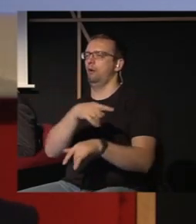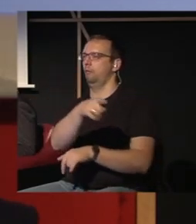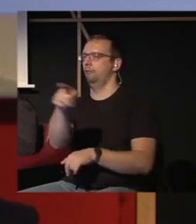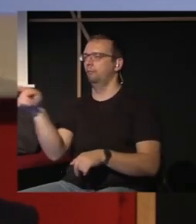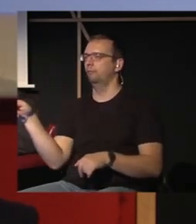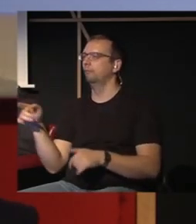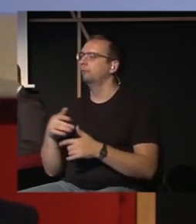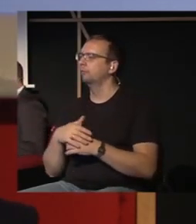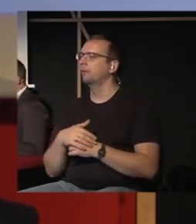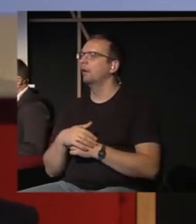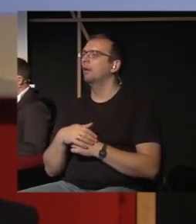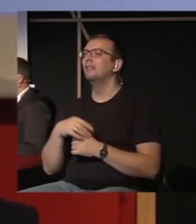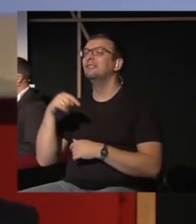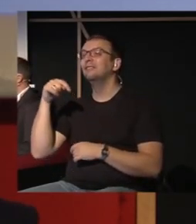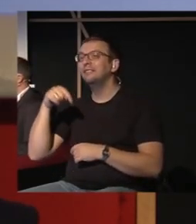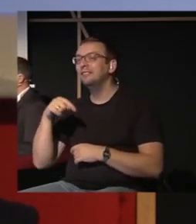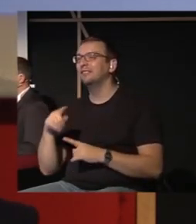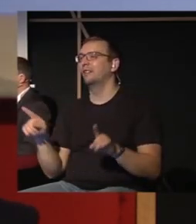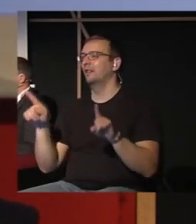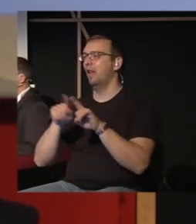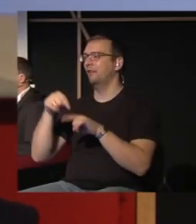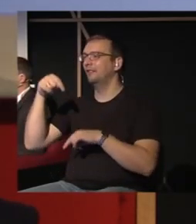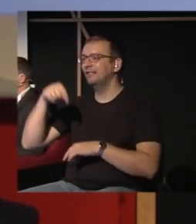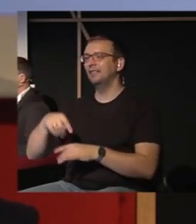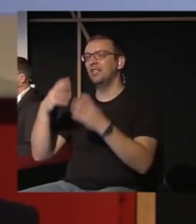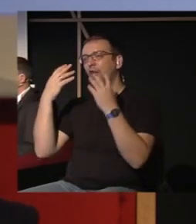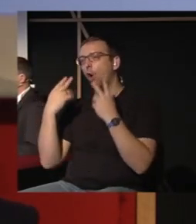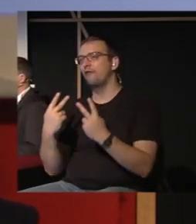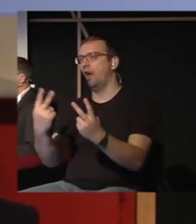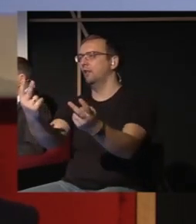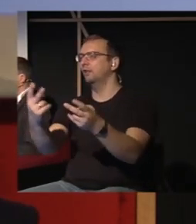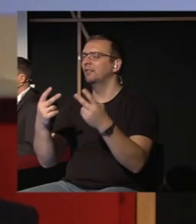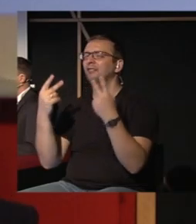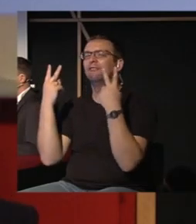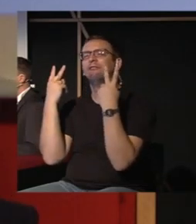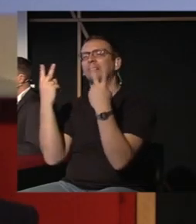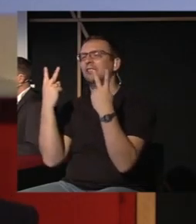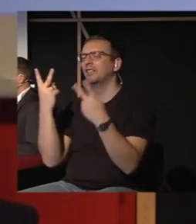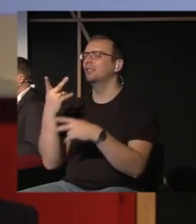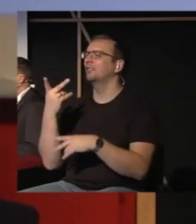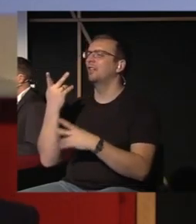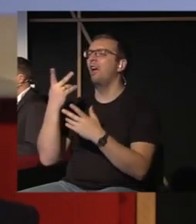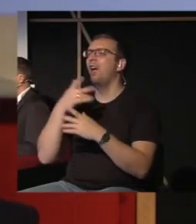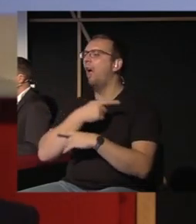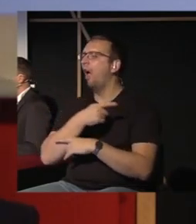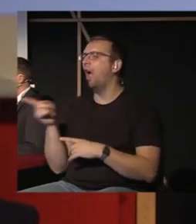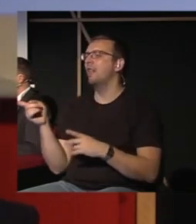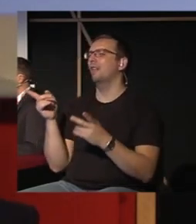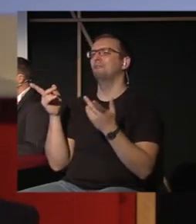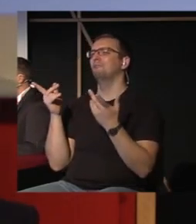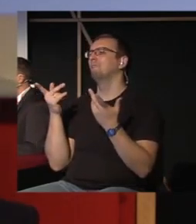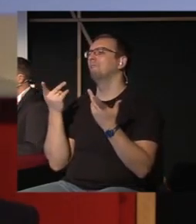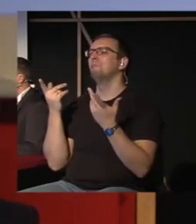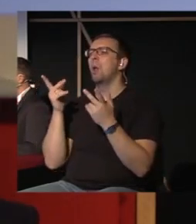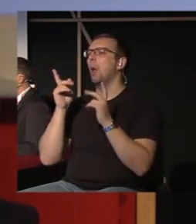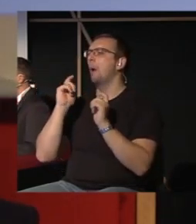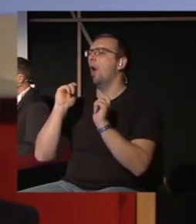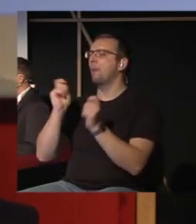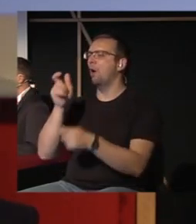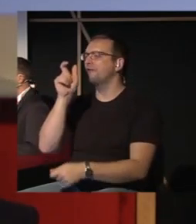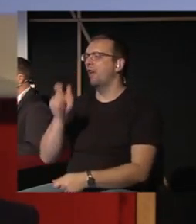haces que nosotros responsables aprendamos, ¿no? Yo también recuerdo que al principio cuando comencé y me hablaron